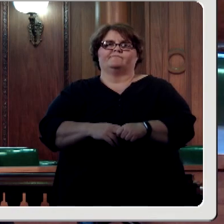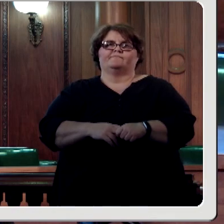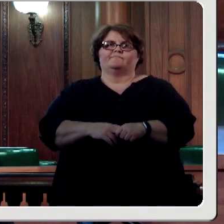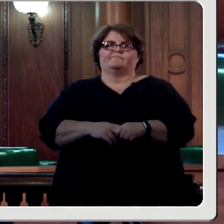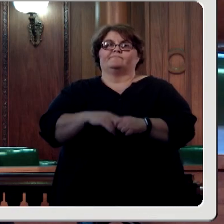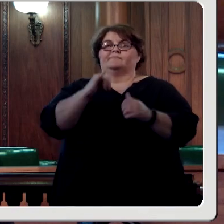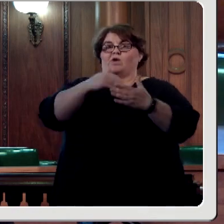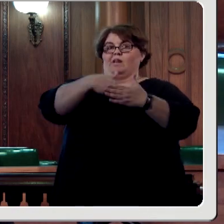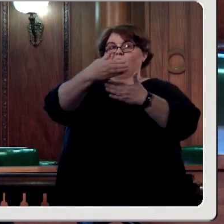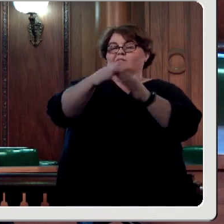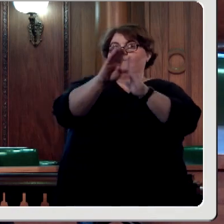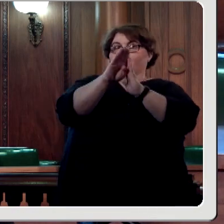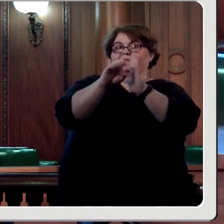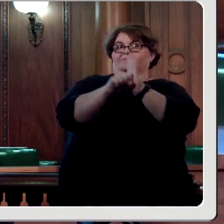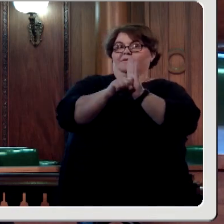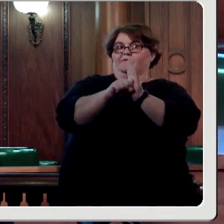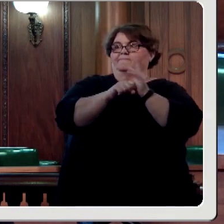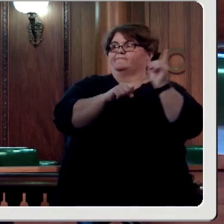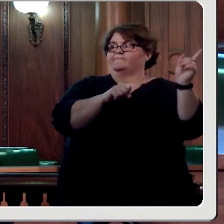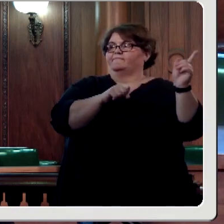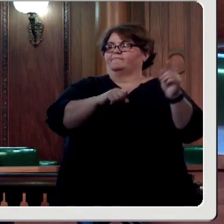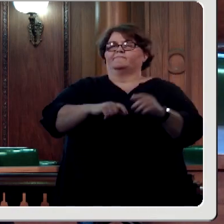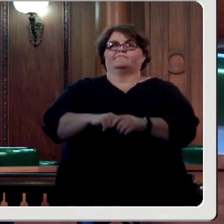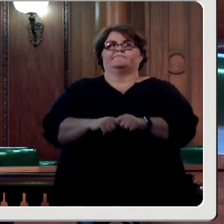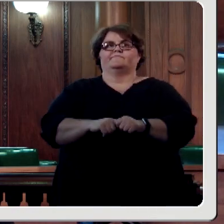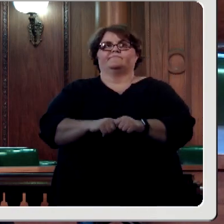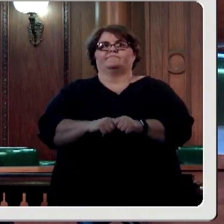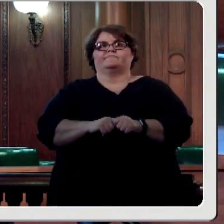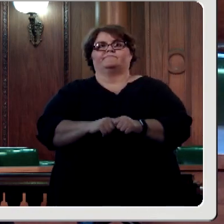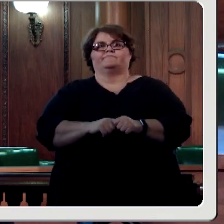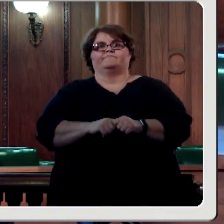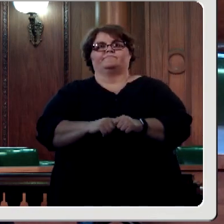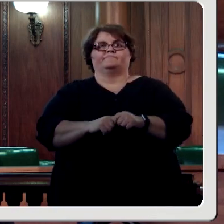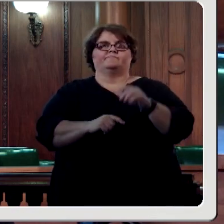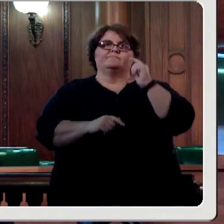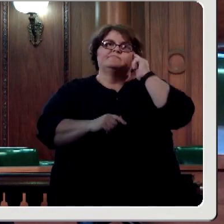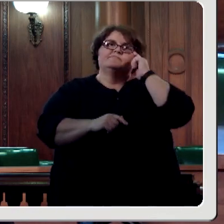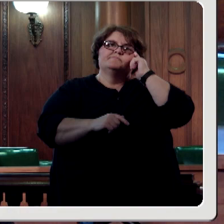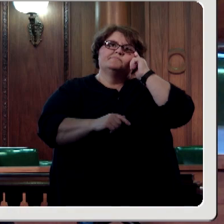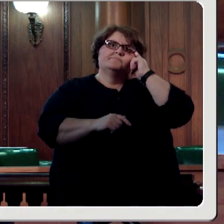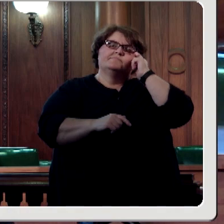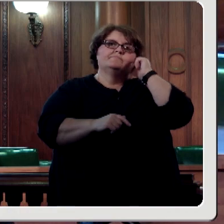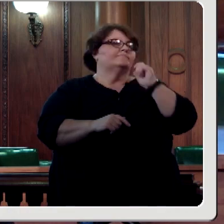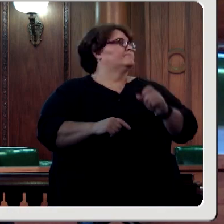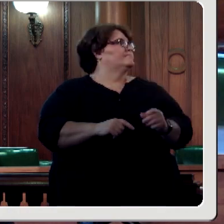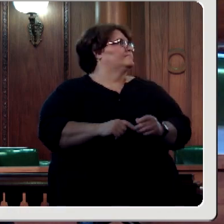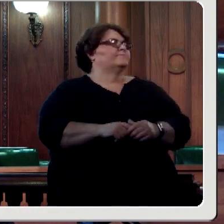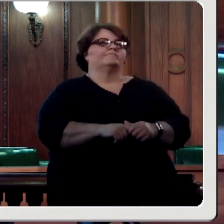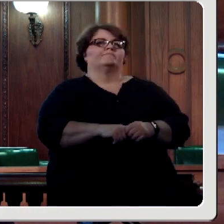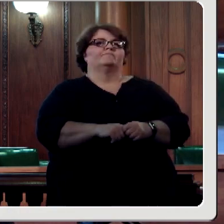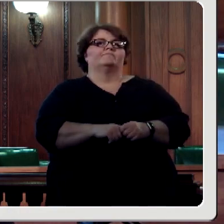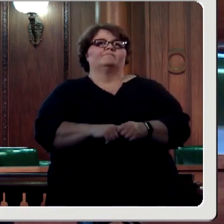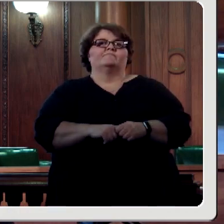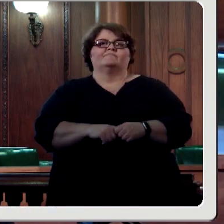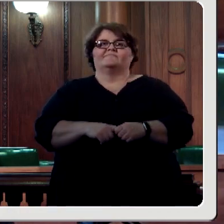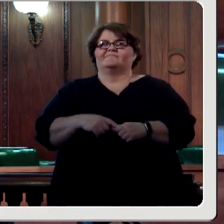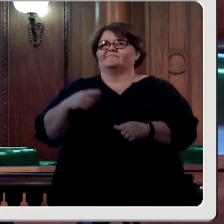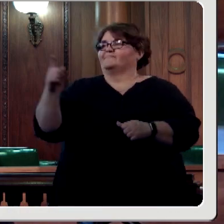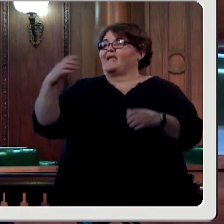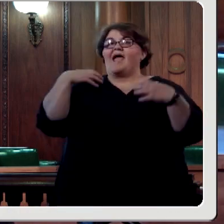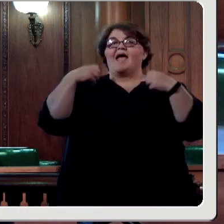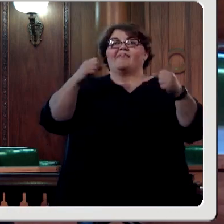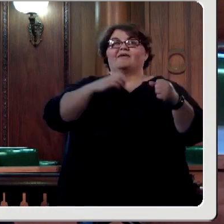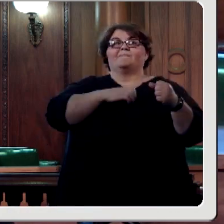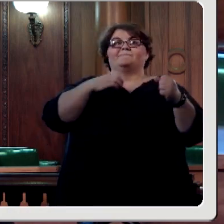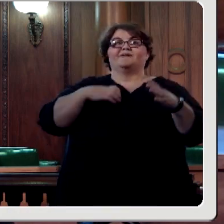stylish Commissioner of Health and Human Services, Helen Carlton Harris, will be coming up pretty in pink. And City Hall, as we usually do